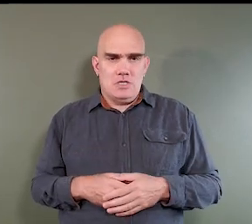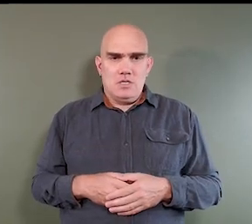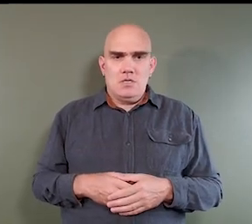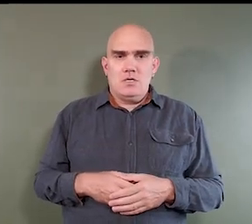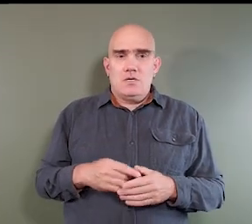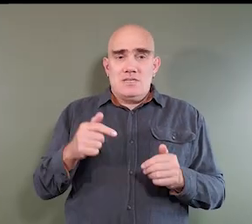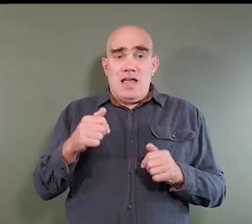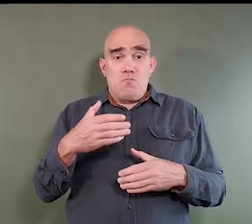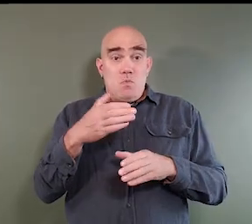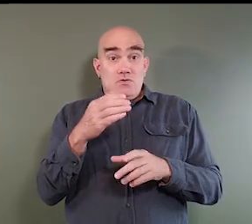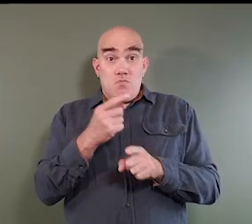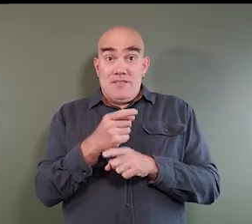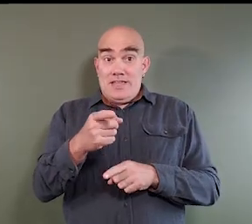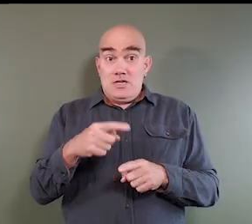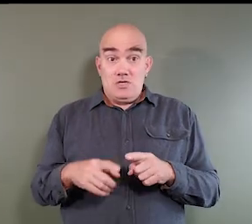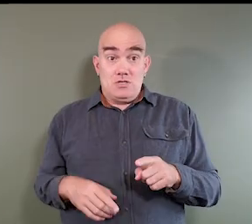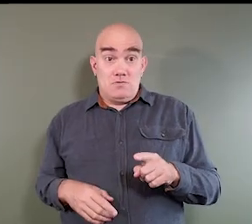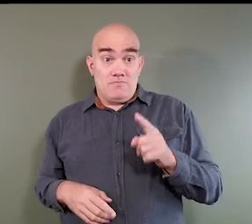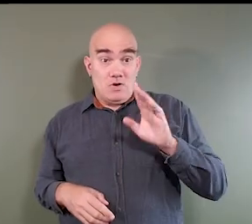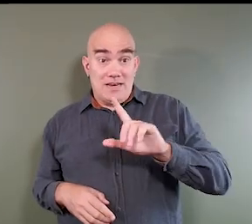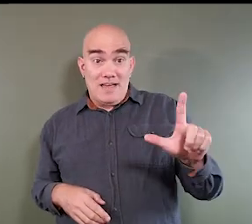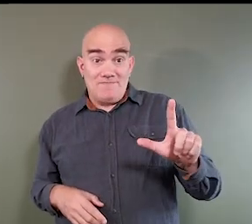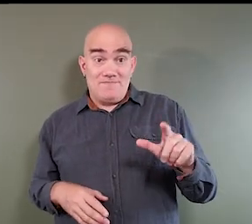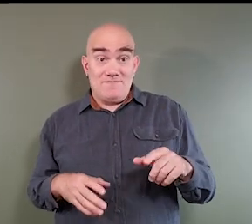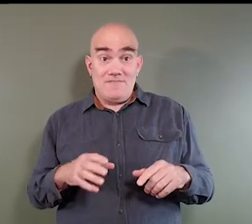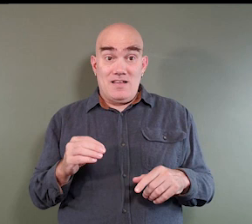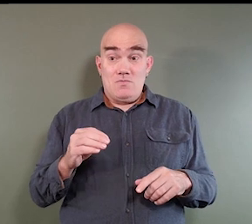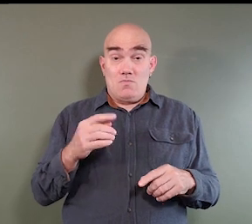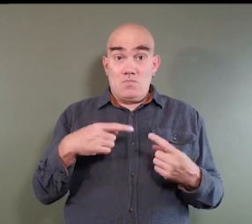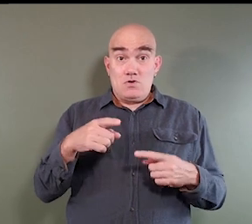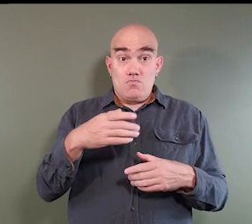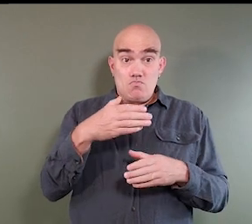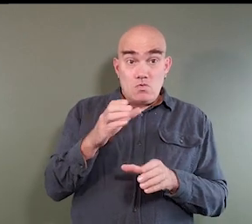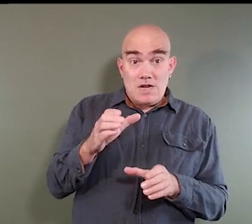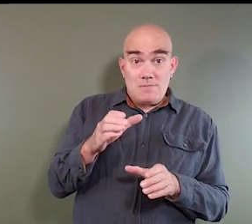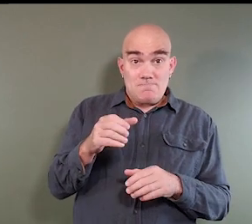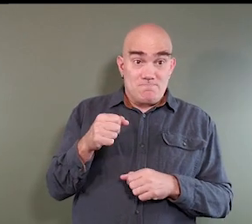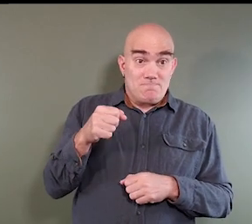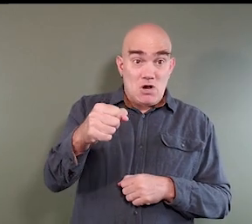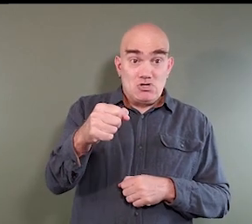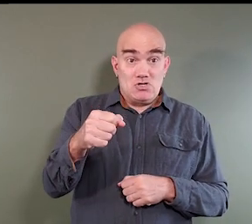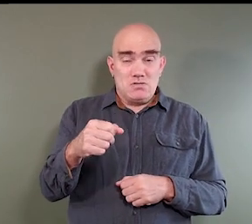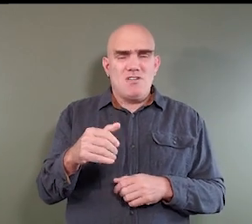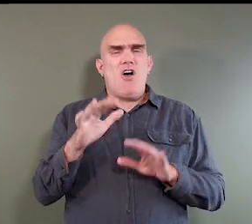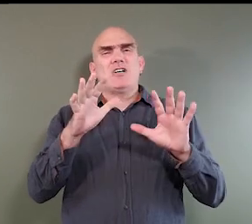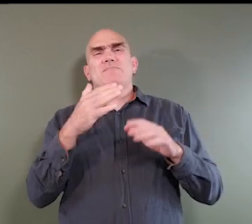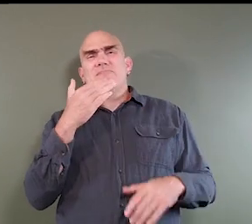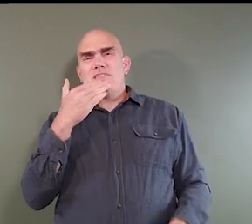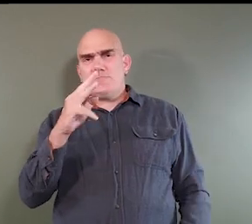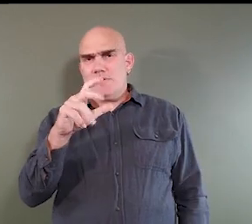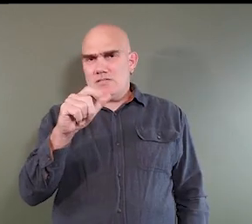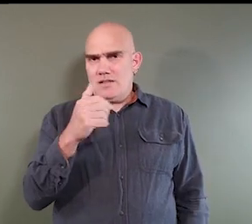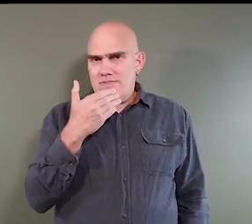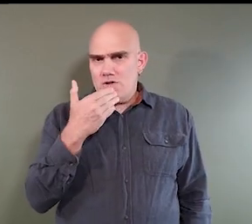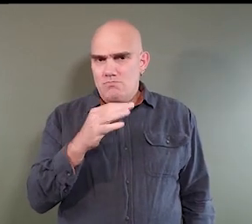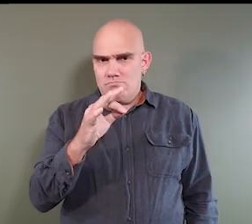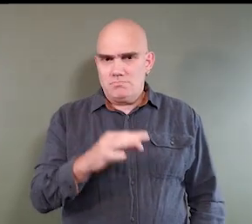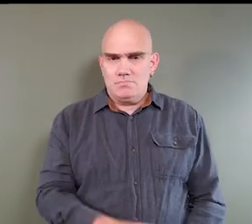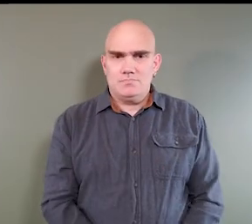You can rotate right there for your left and your right as you're rotating, punching forward. Awesome, Marcela, thank you so